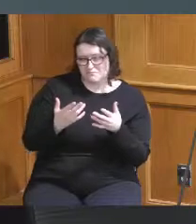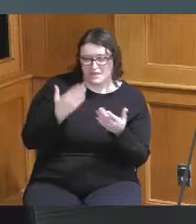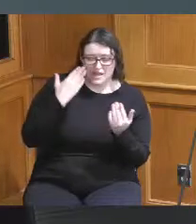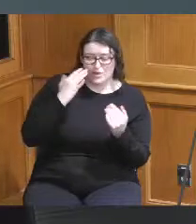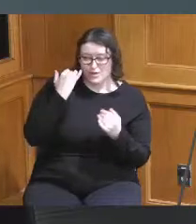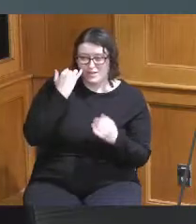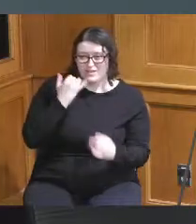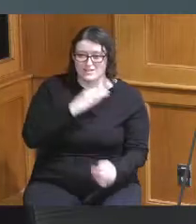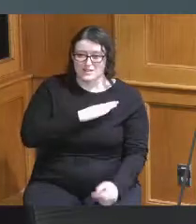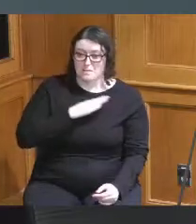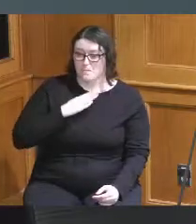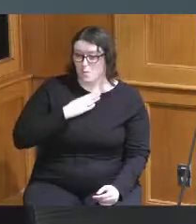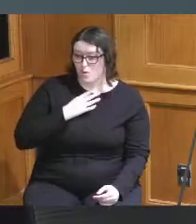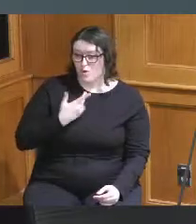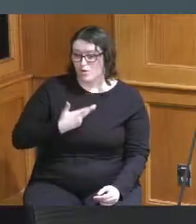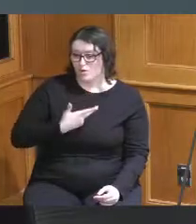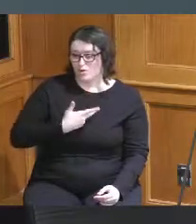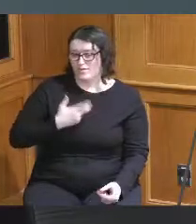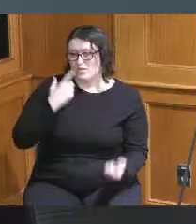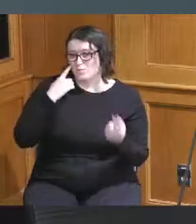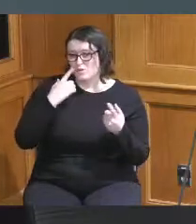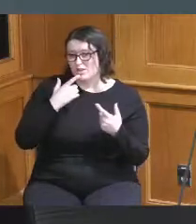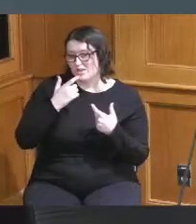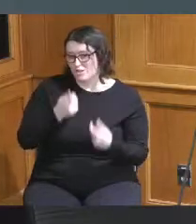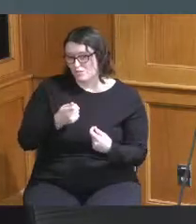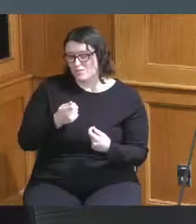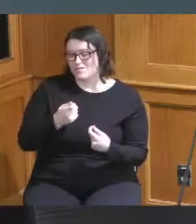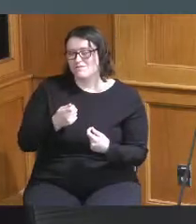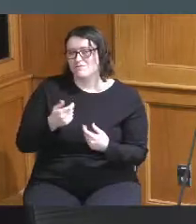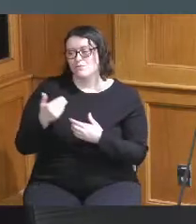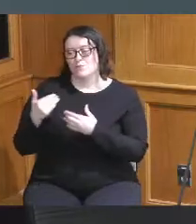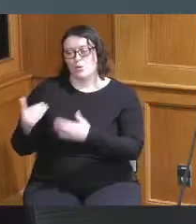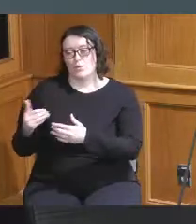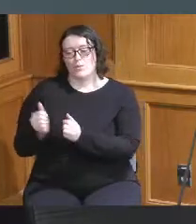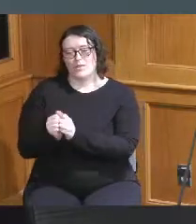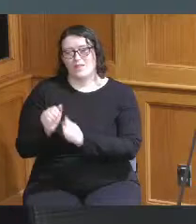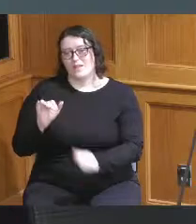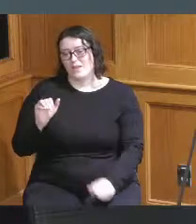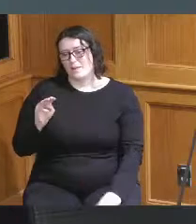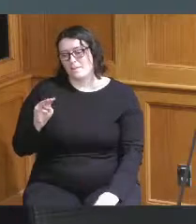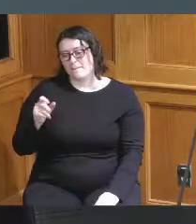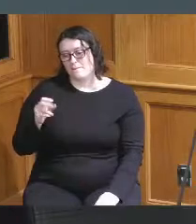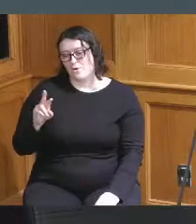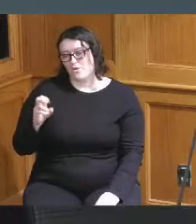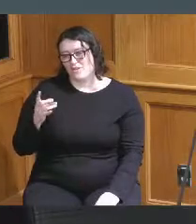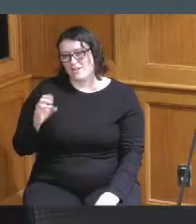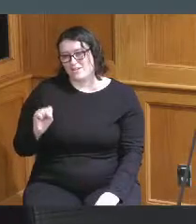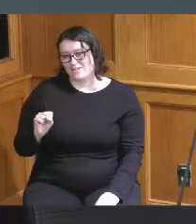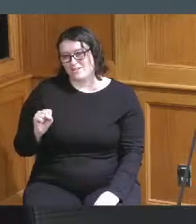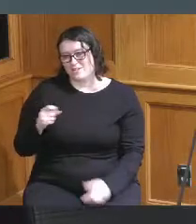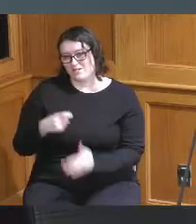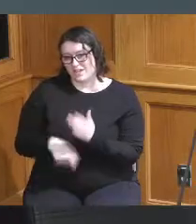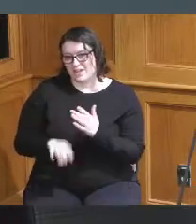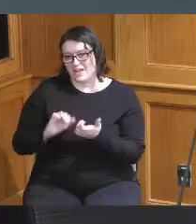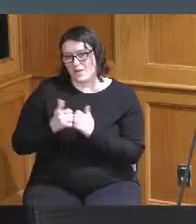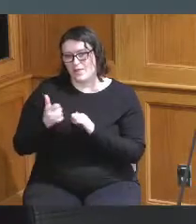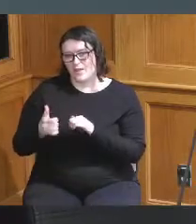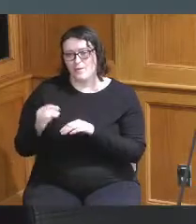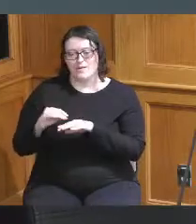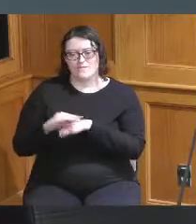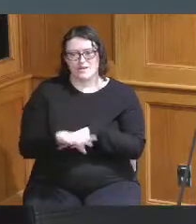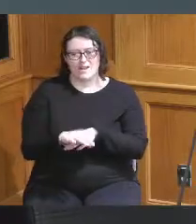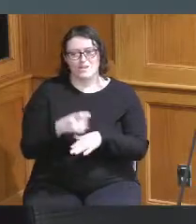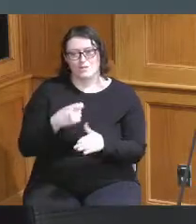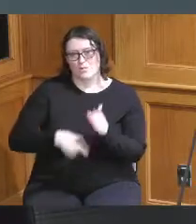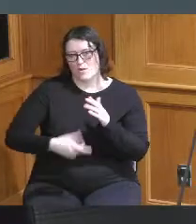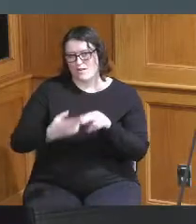we're interested in going forward with the impervious fee and how that monetarily would impact the rate increase. So